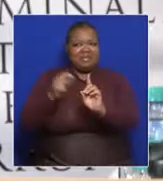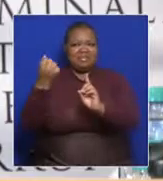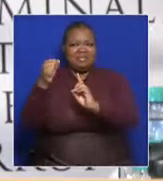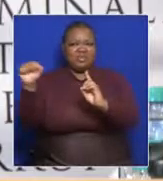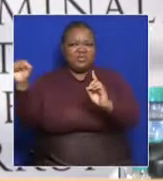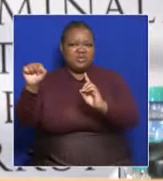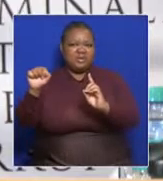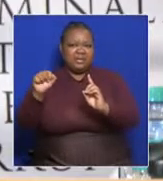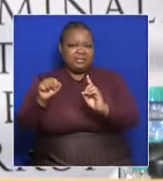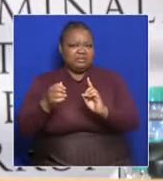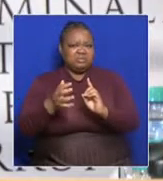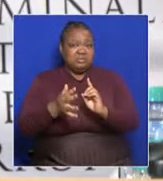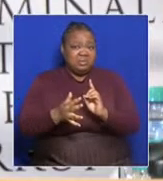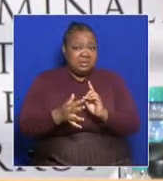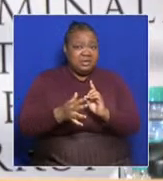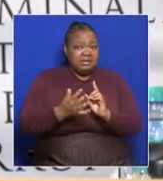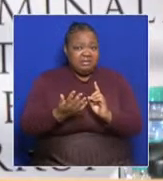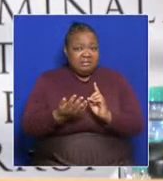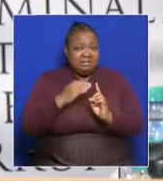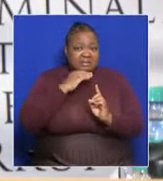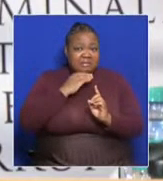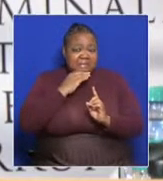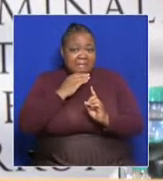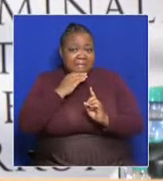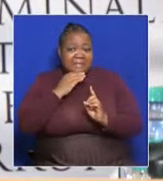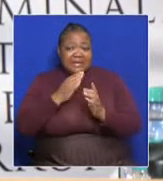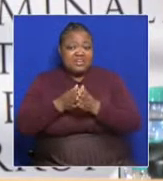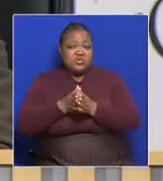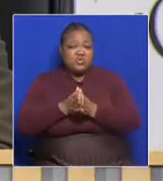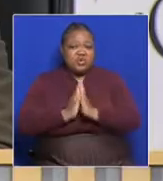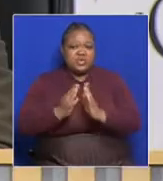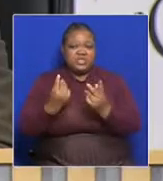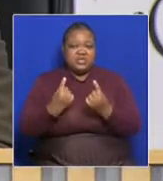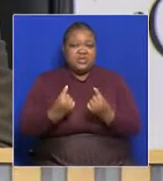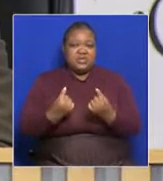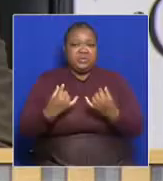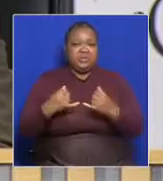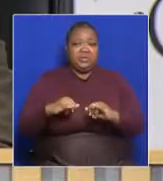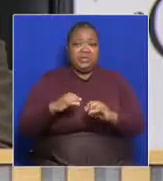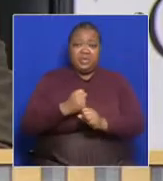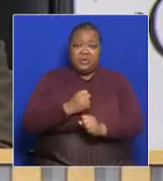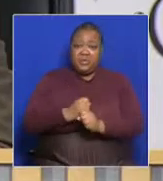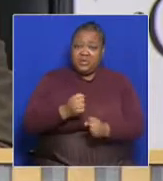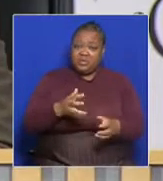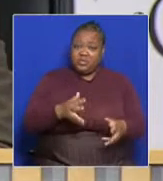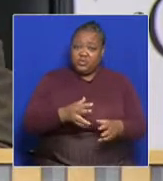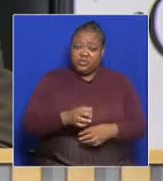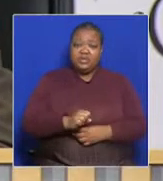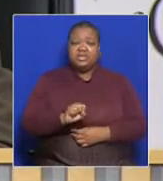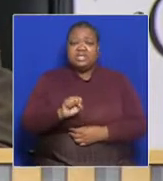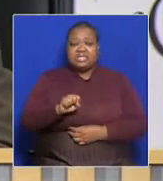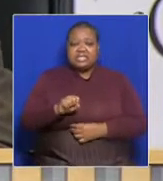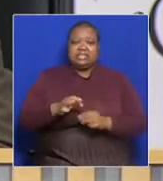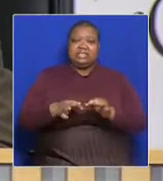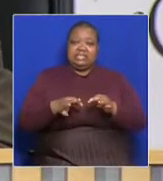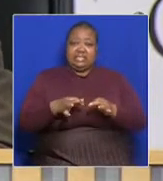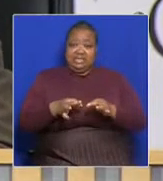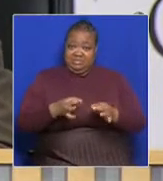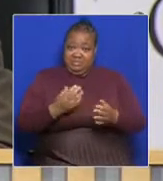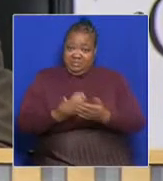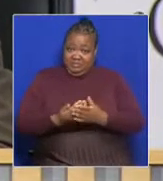end, you end up not even making the request. Yes. Is that how you operate? Yes, can I elaborate on that, Commissioners? Please do. It may not be a